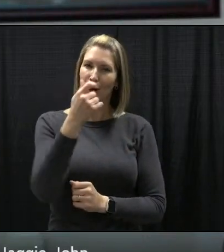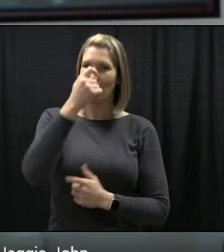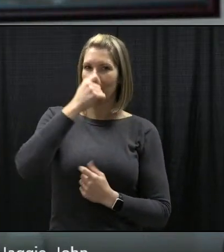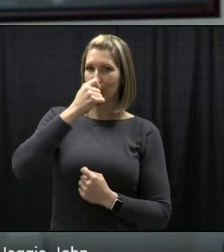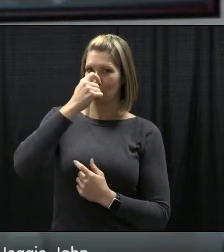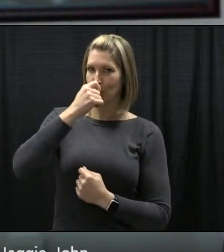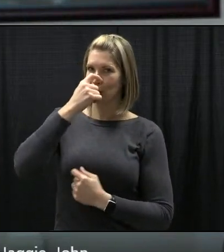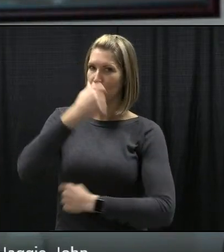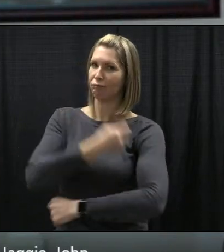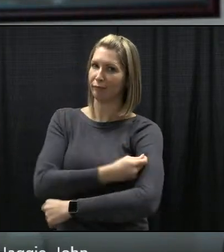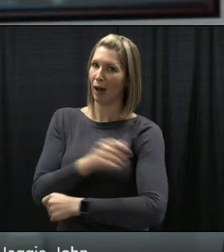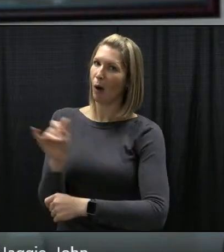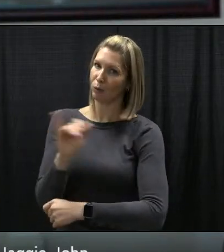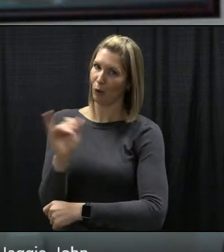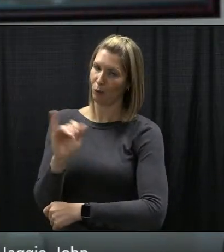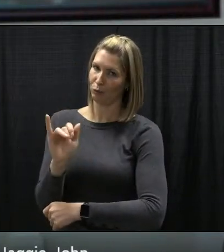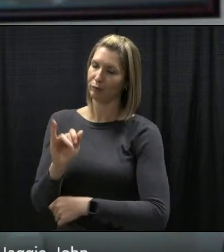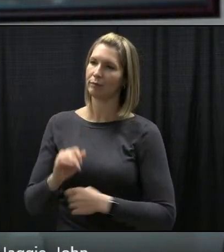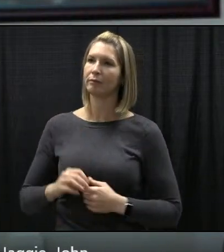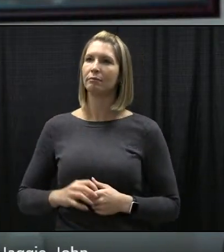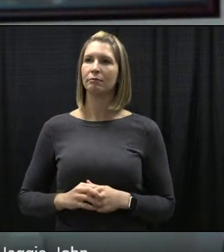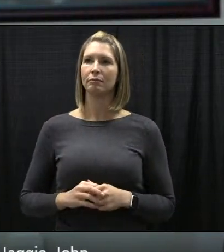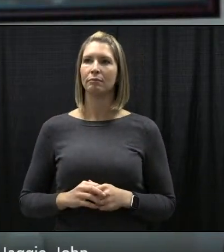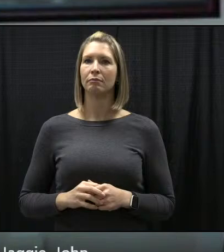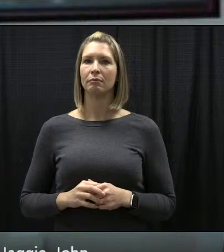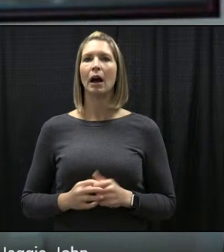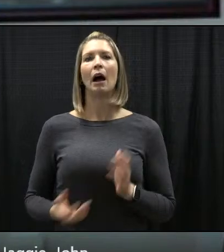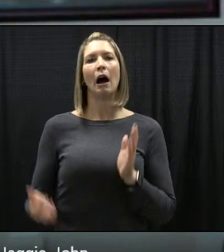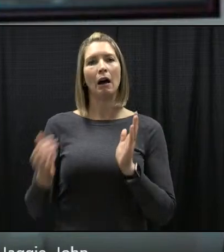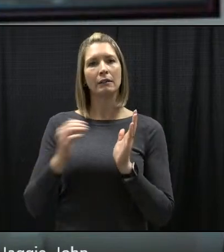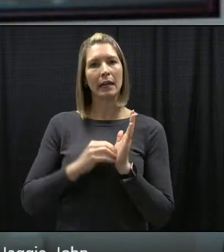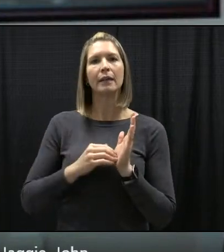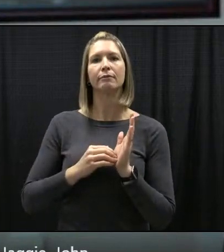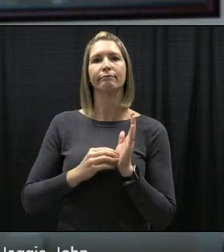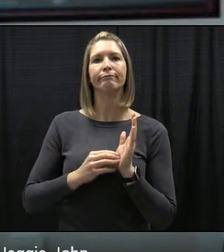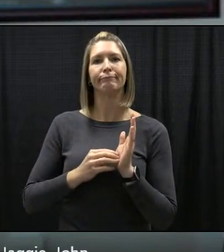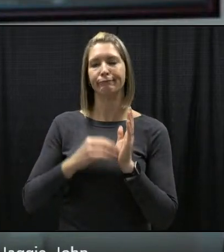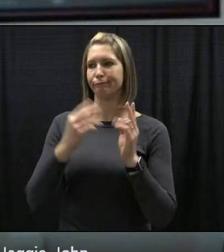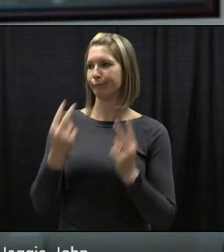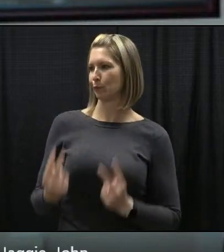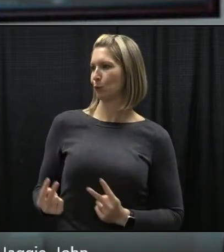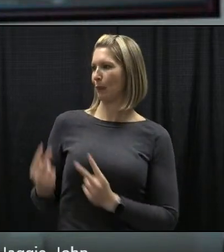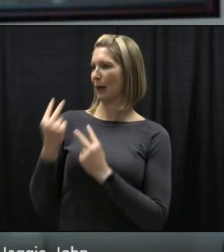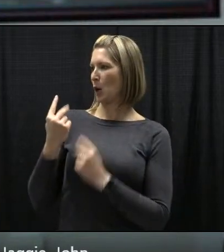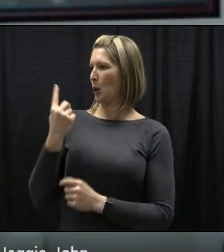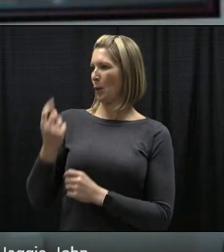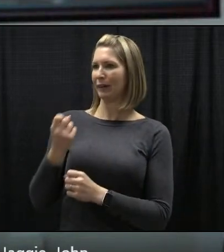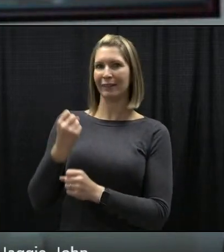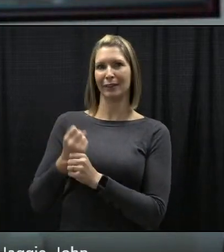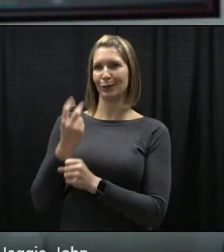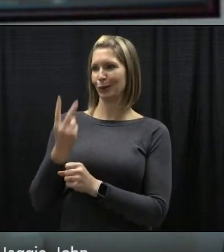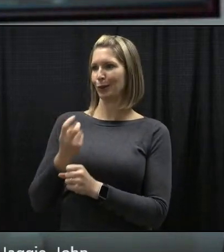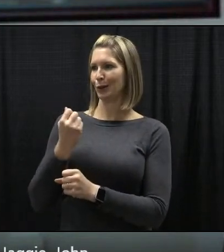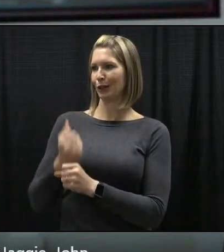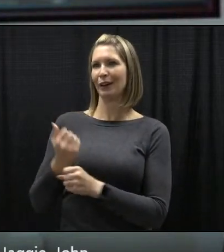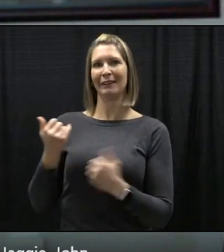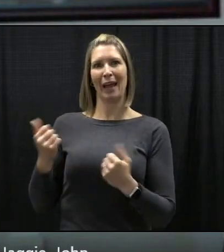have, because of everyone's cooperation with previous public health measures, had very successful